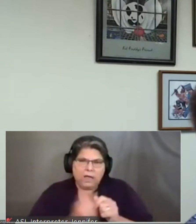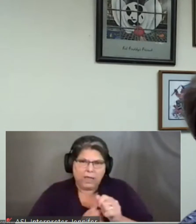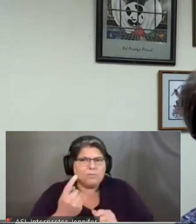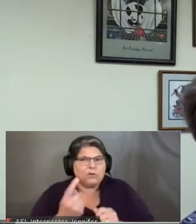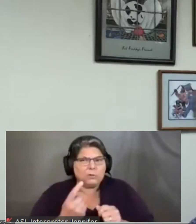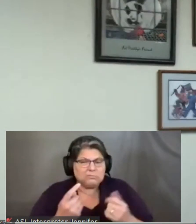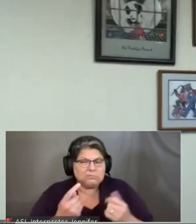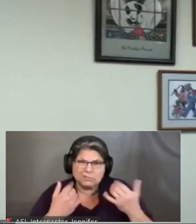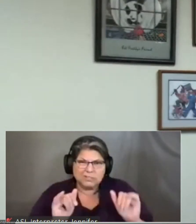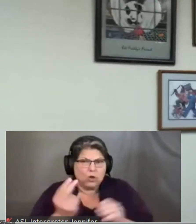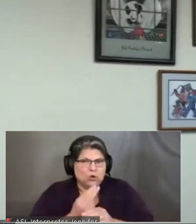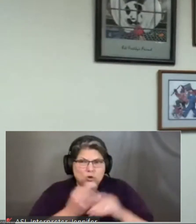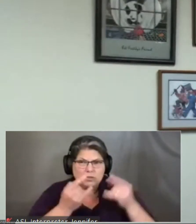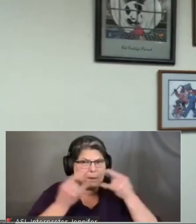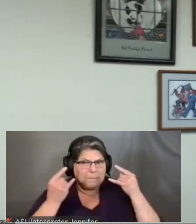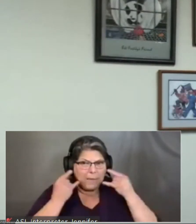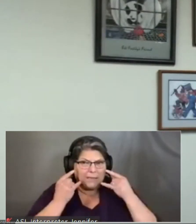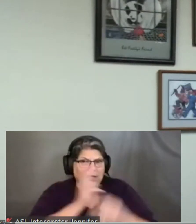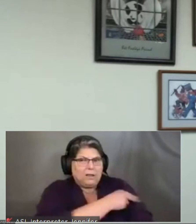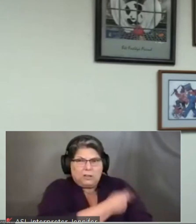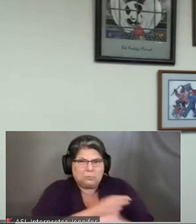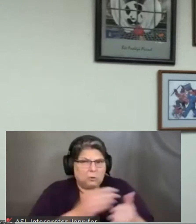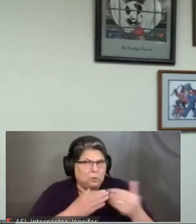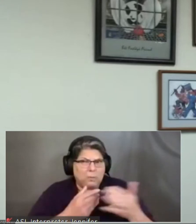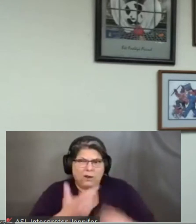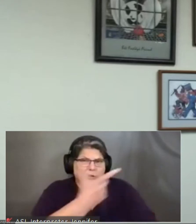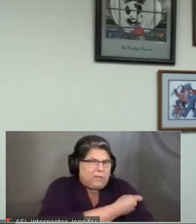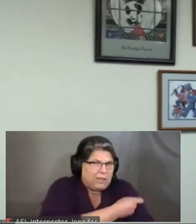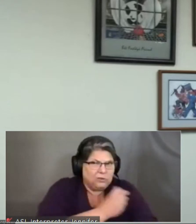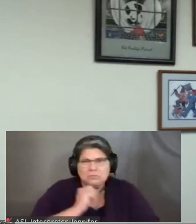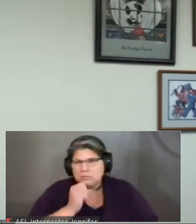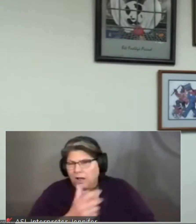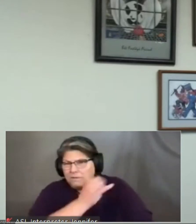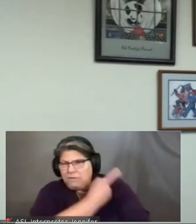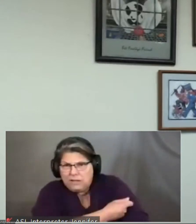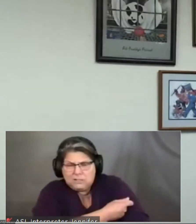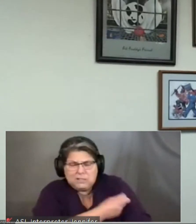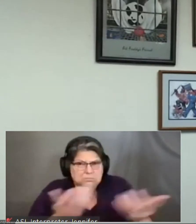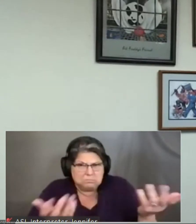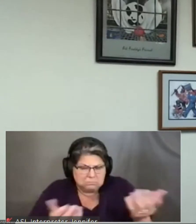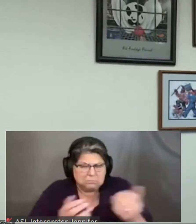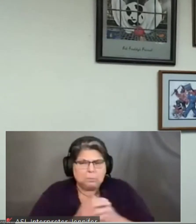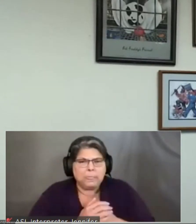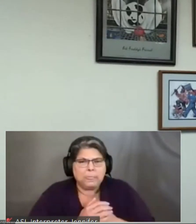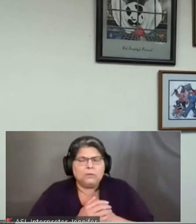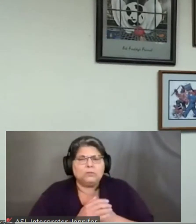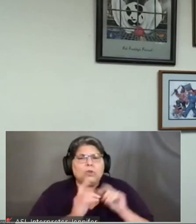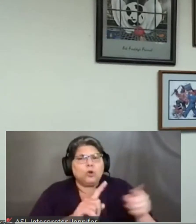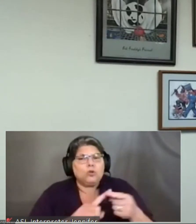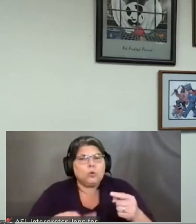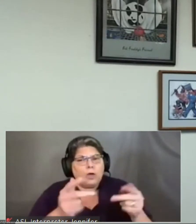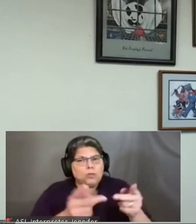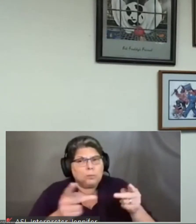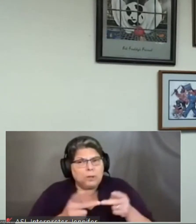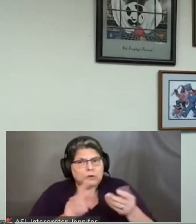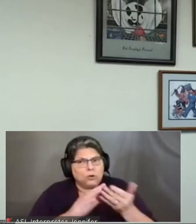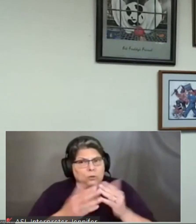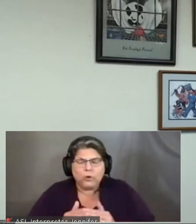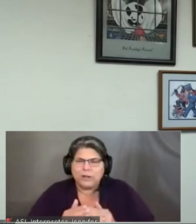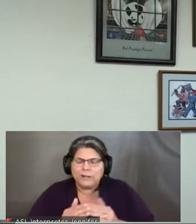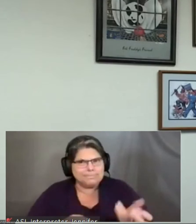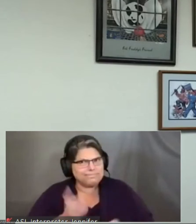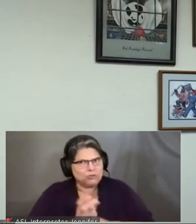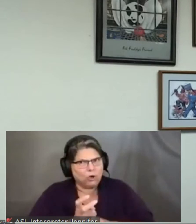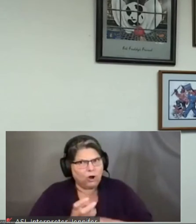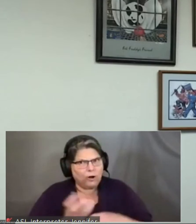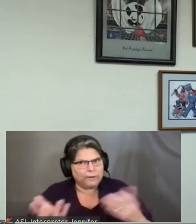wearing a mask in the hospitals. So when you go to other community enterprises, it's also going to be very difficult, and it's